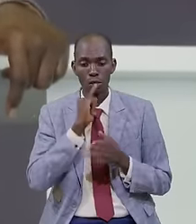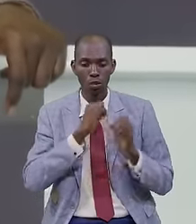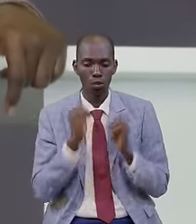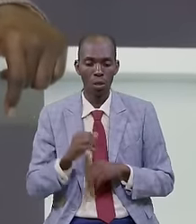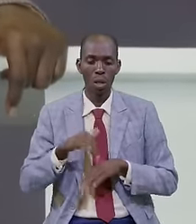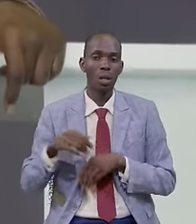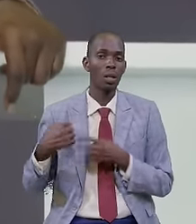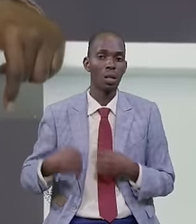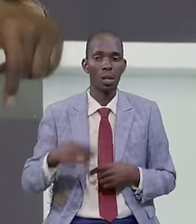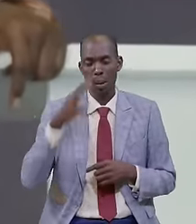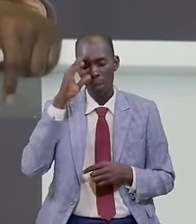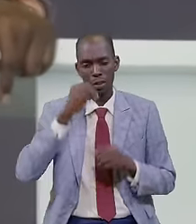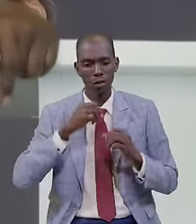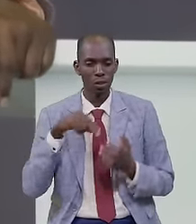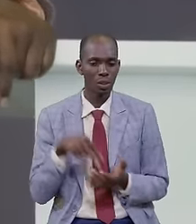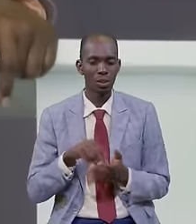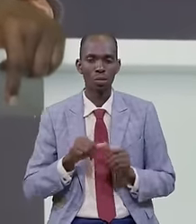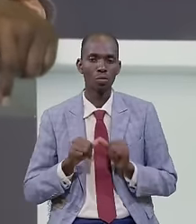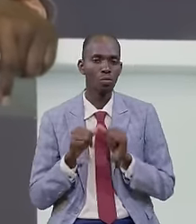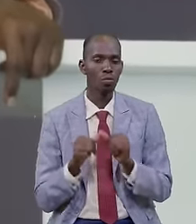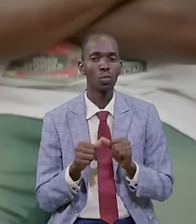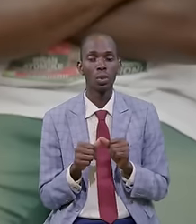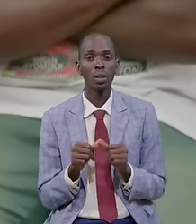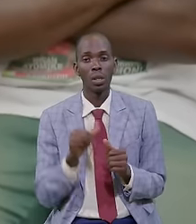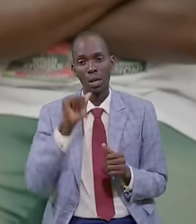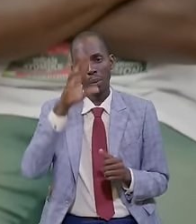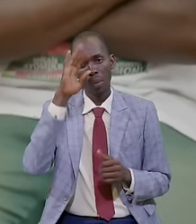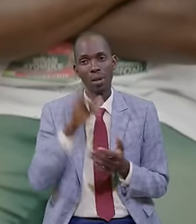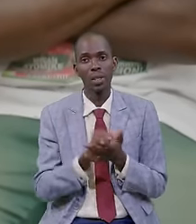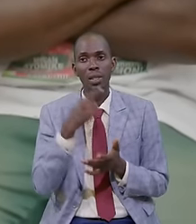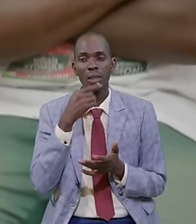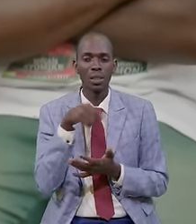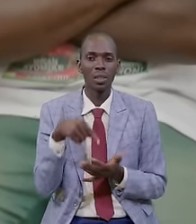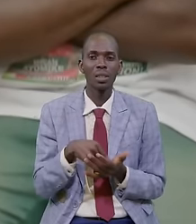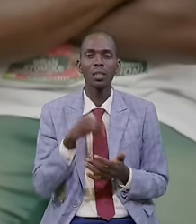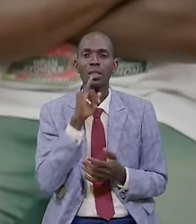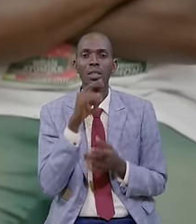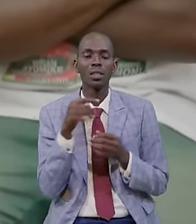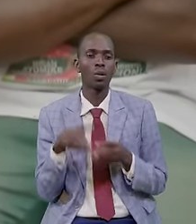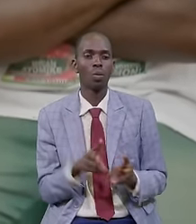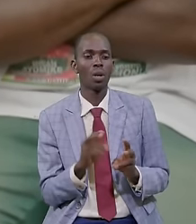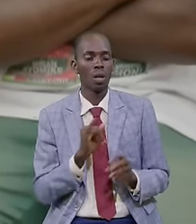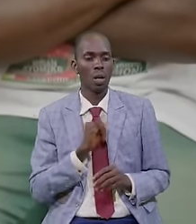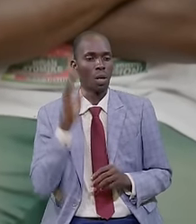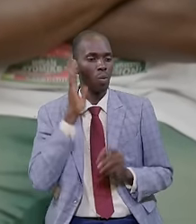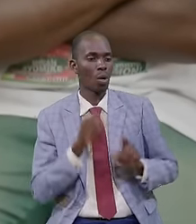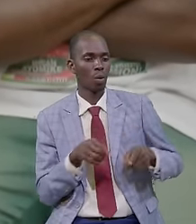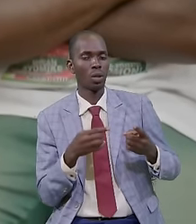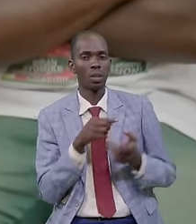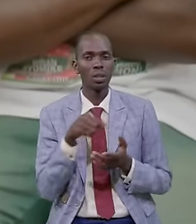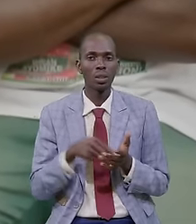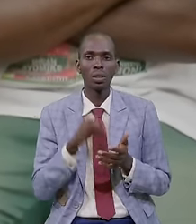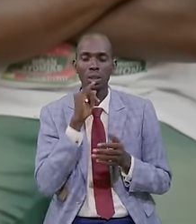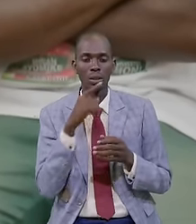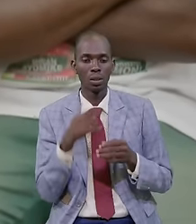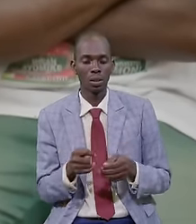standing firm, a man who says, this is the way I will go, and this is the direction I will